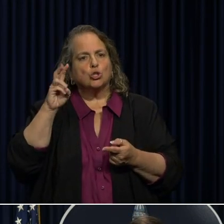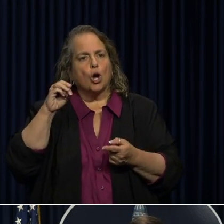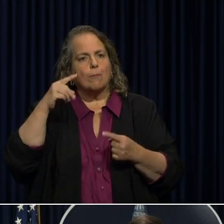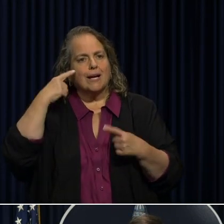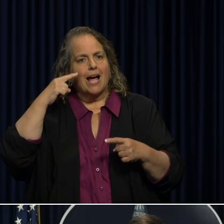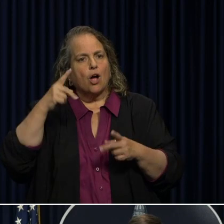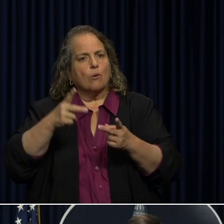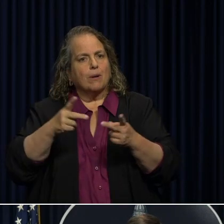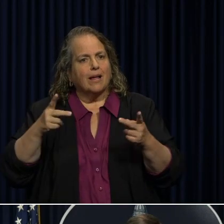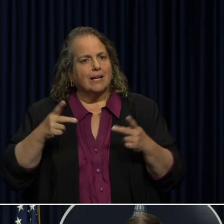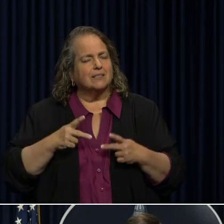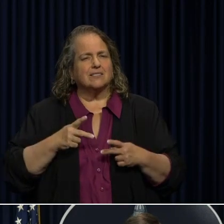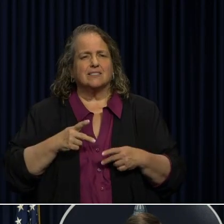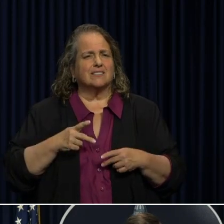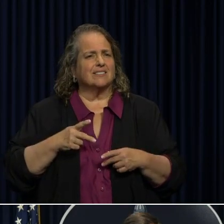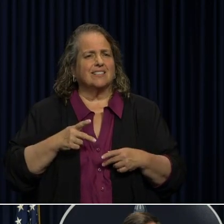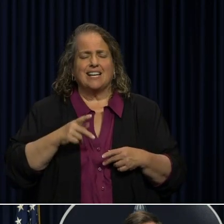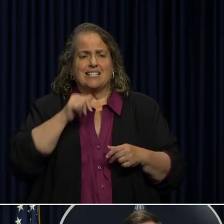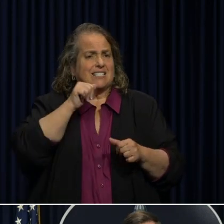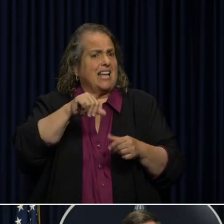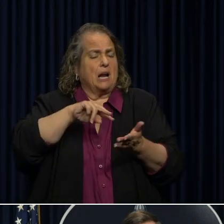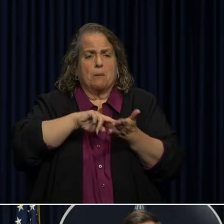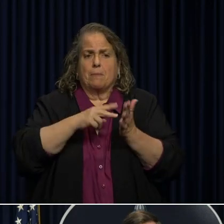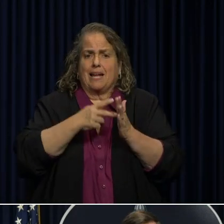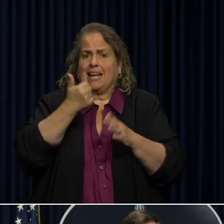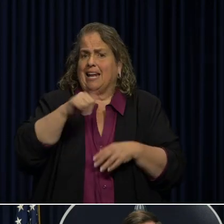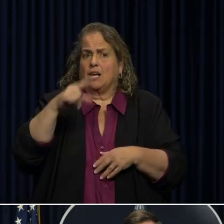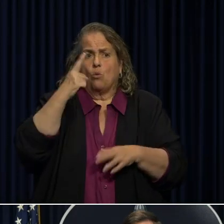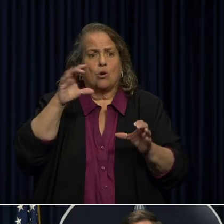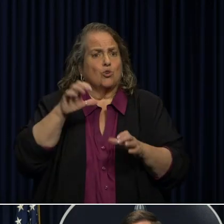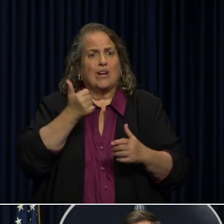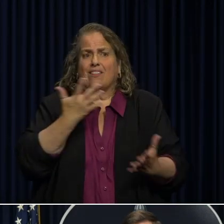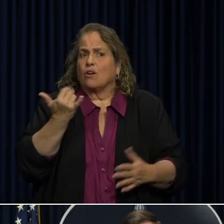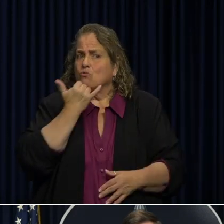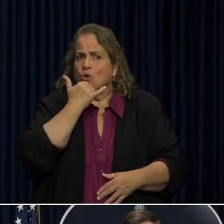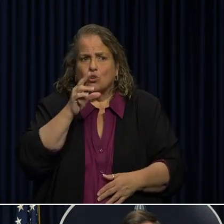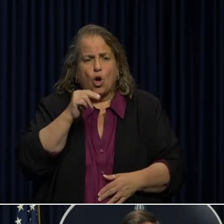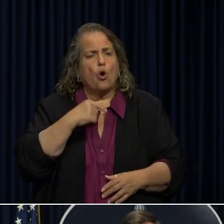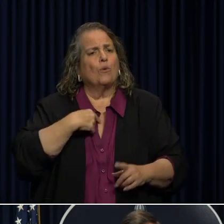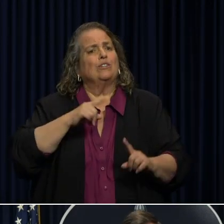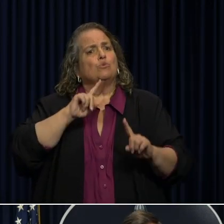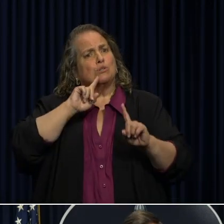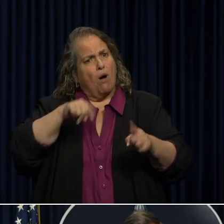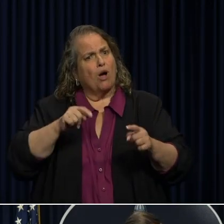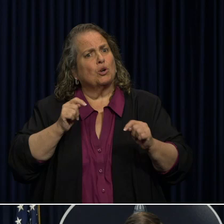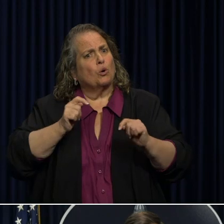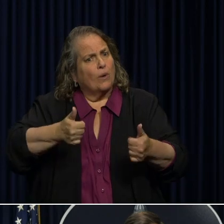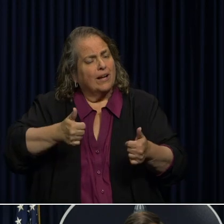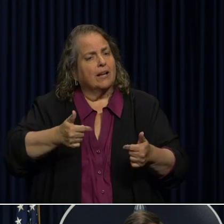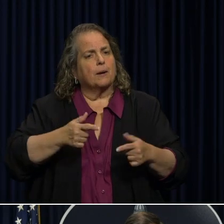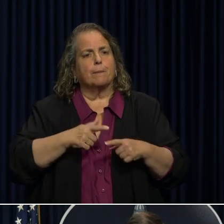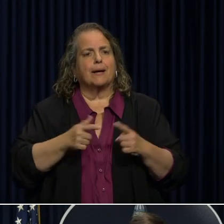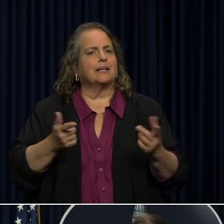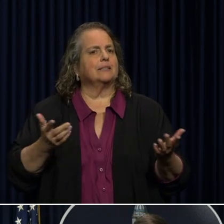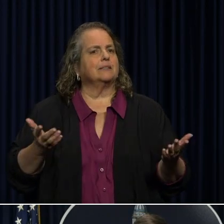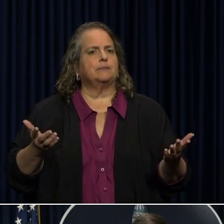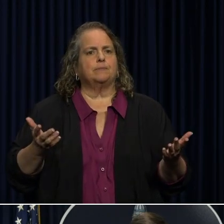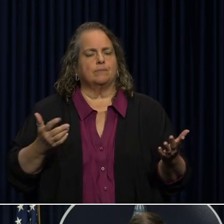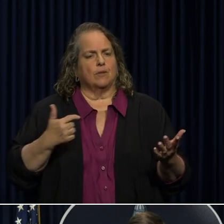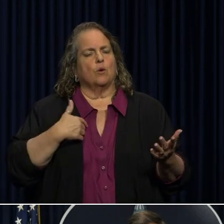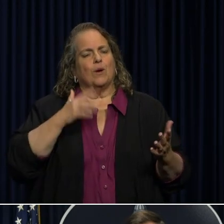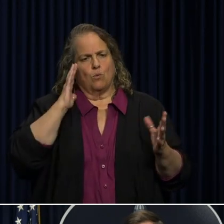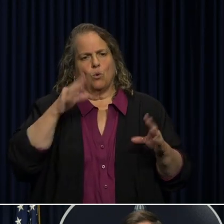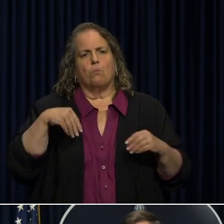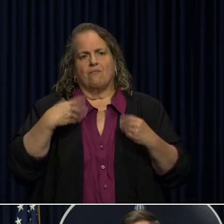I don't think this means that people have done anything wrong. We're all responding as quickly as we can. We're gonna provide a significant amount of our